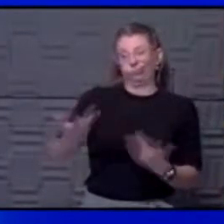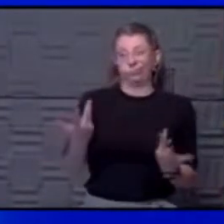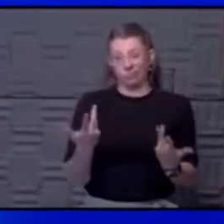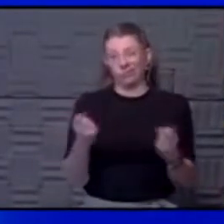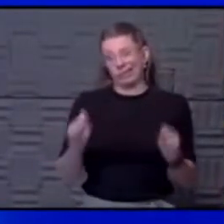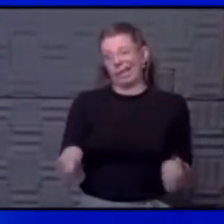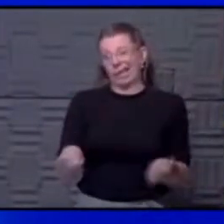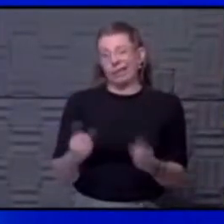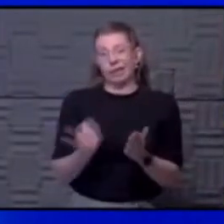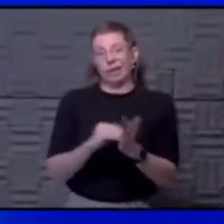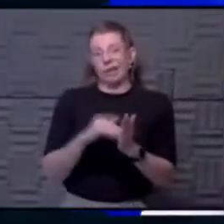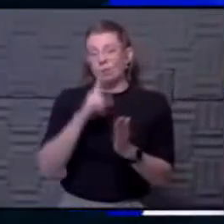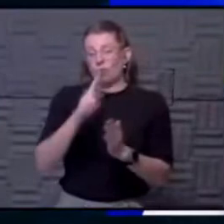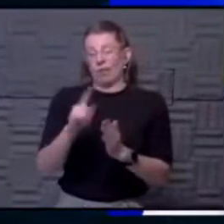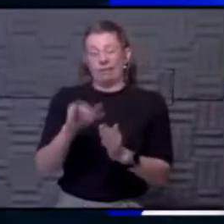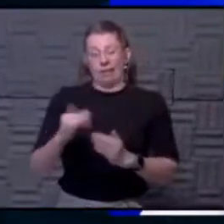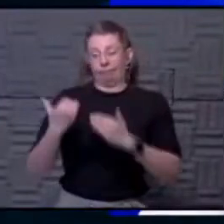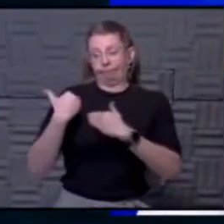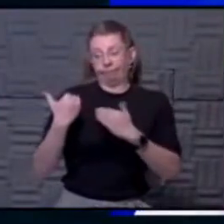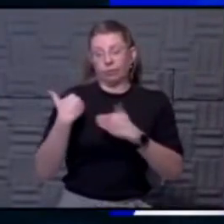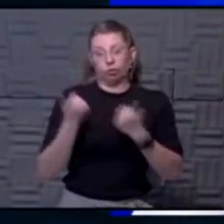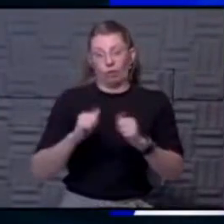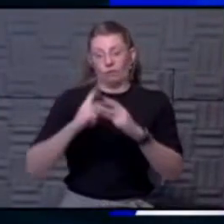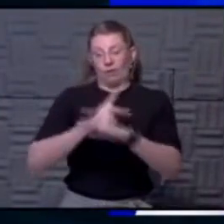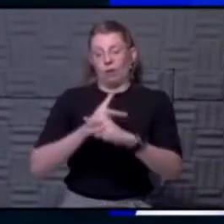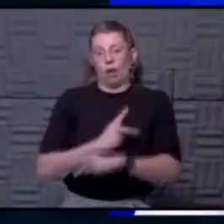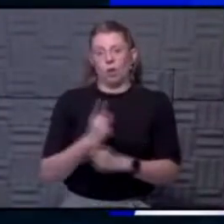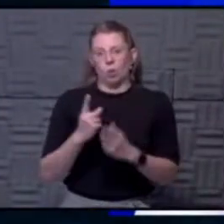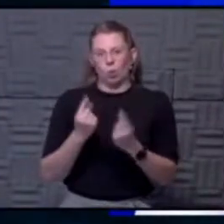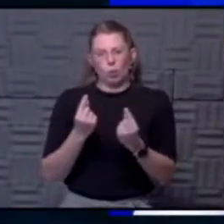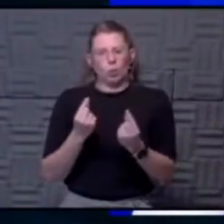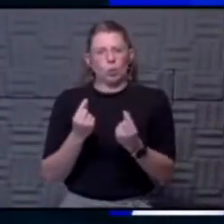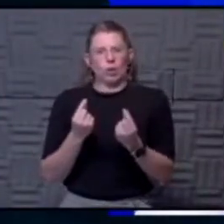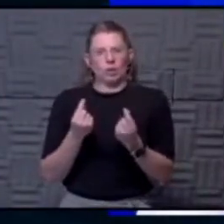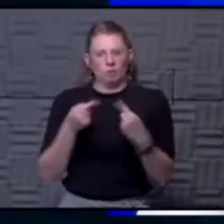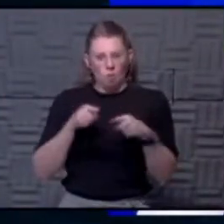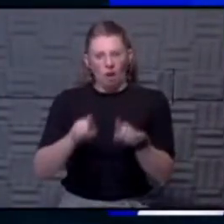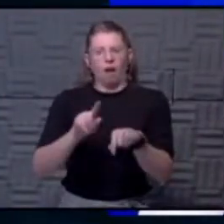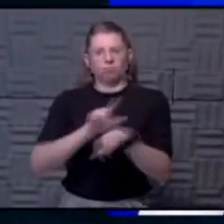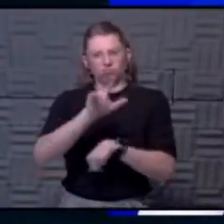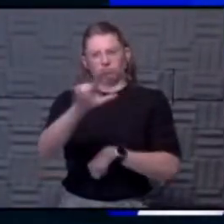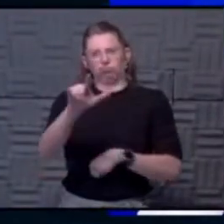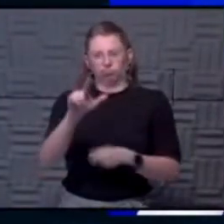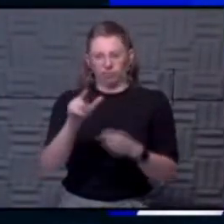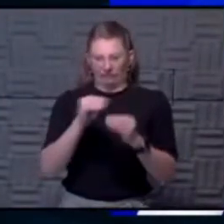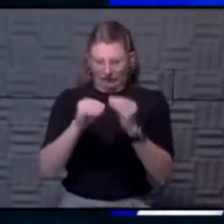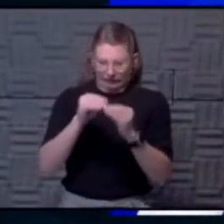been part of the whole task has been trying to figure out what we were doing while we flew the airplane.